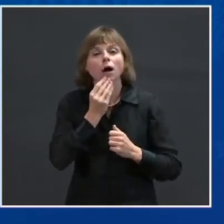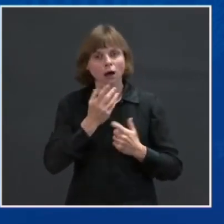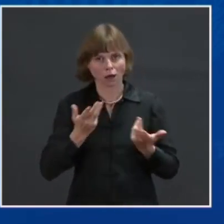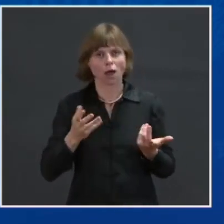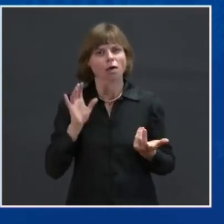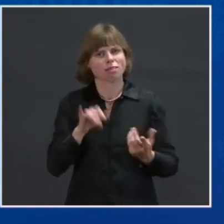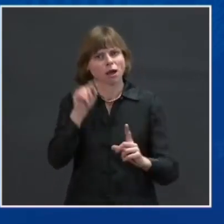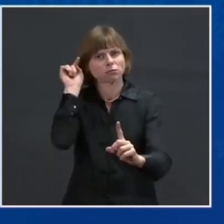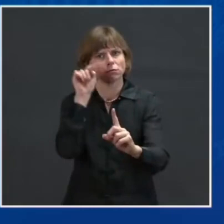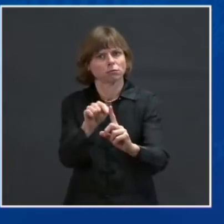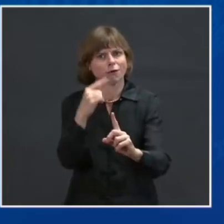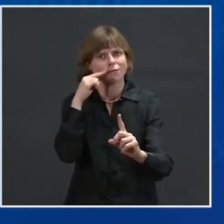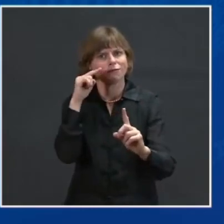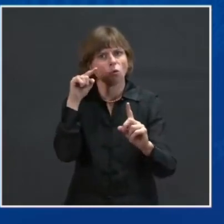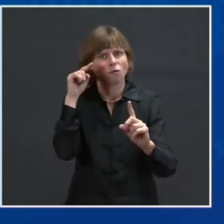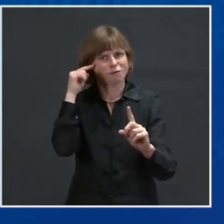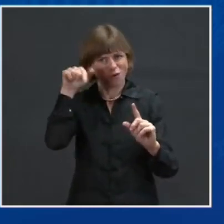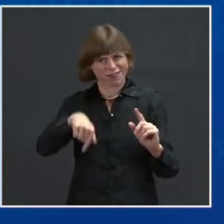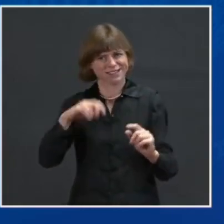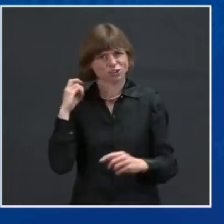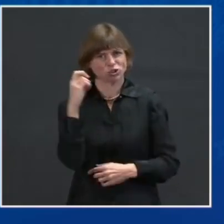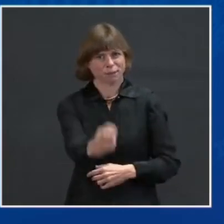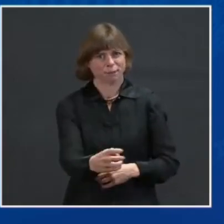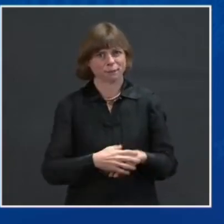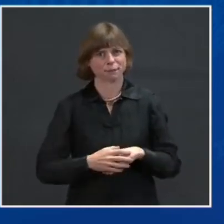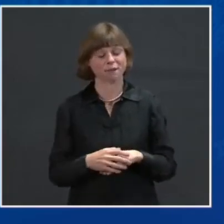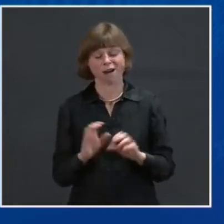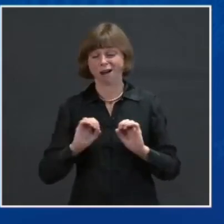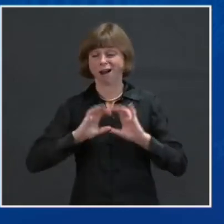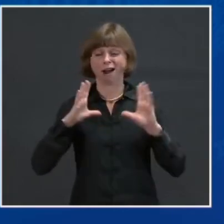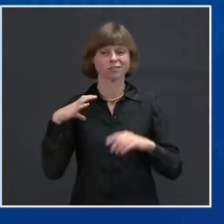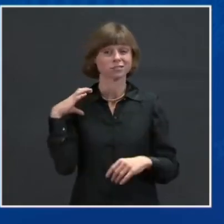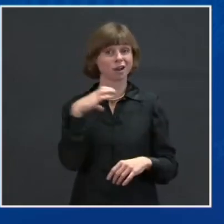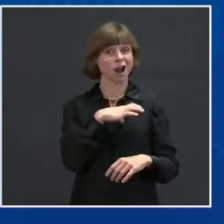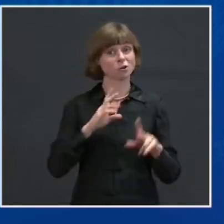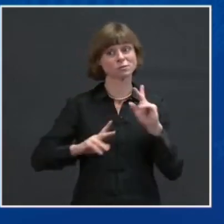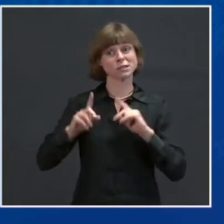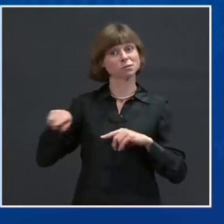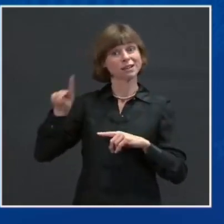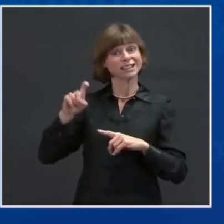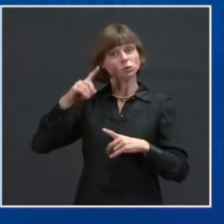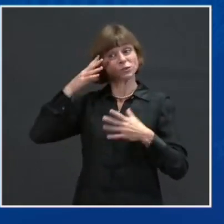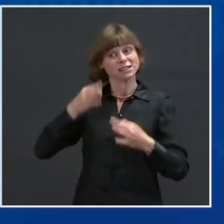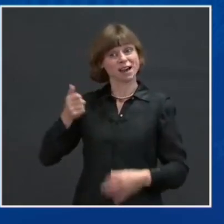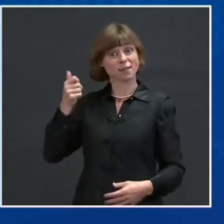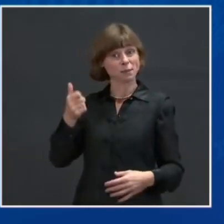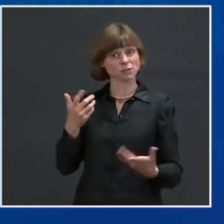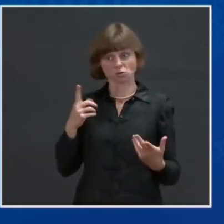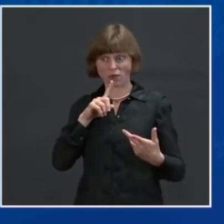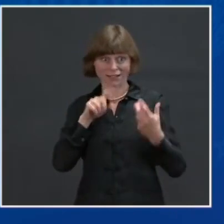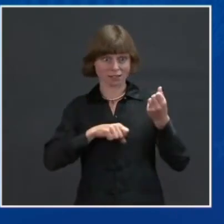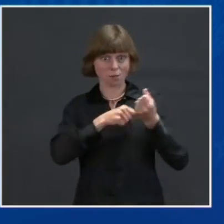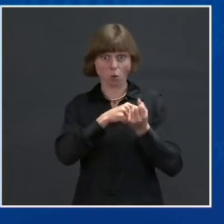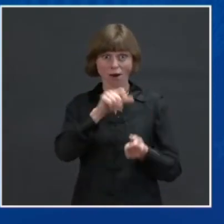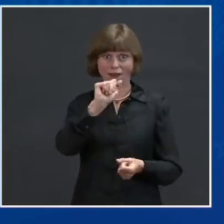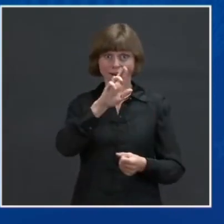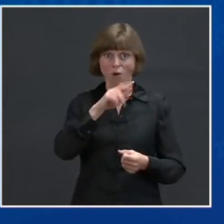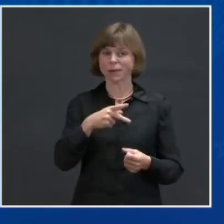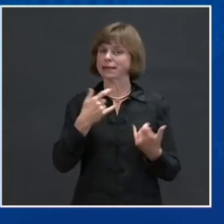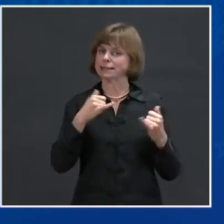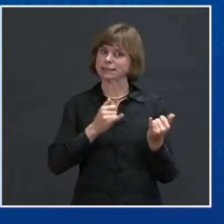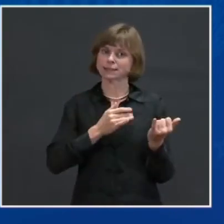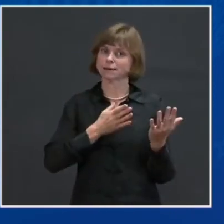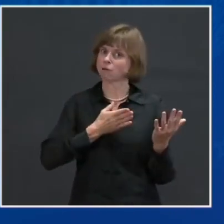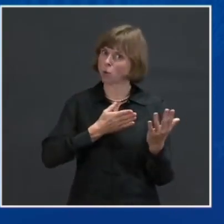trip. Obviously, Republicans in Congress will have to make their own choice about whether they support the final package. It's still working its way through